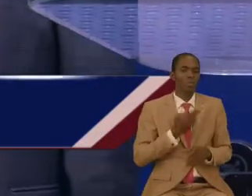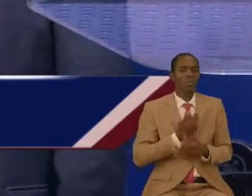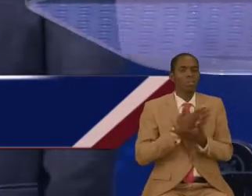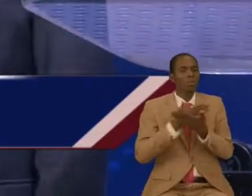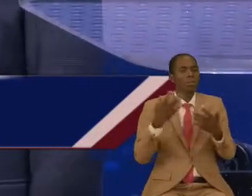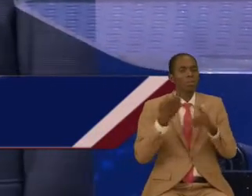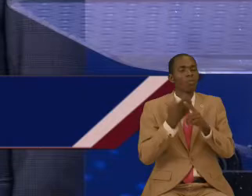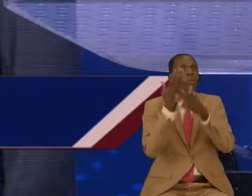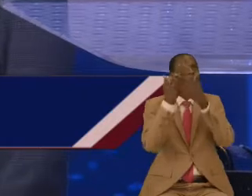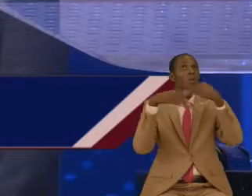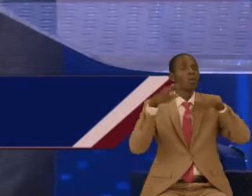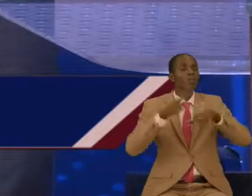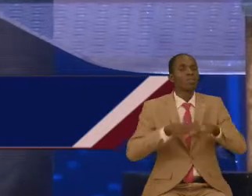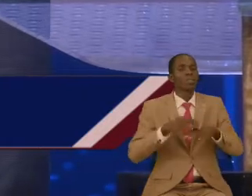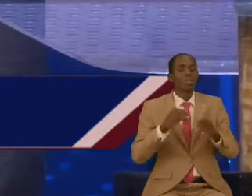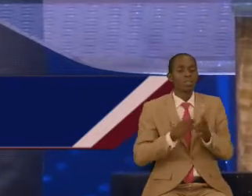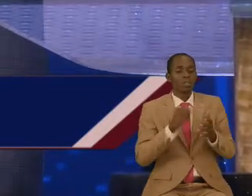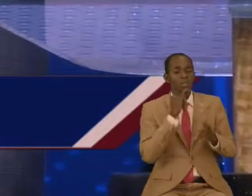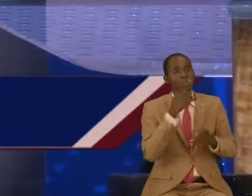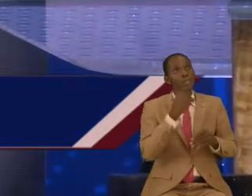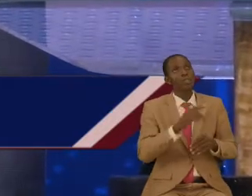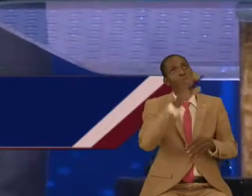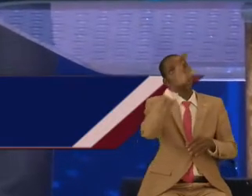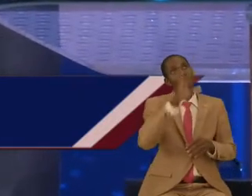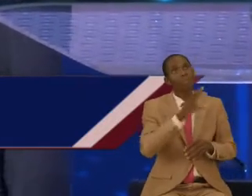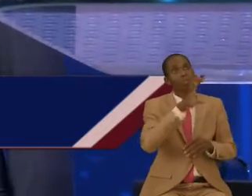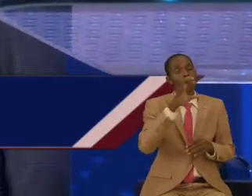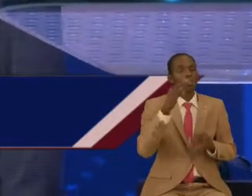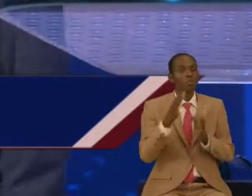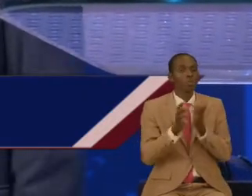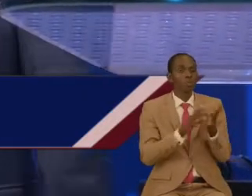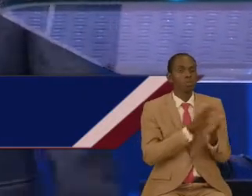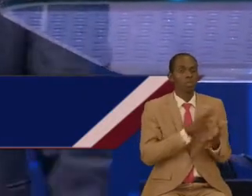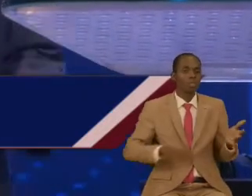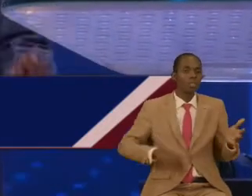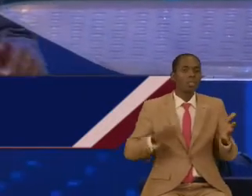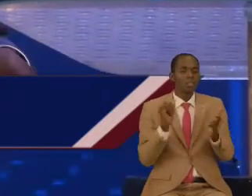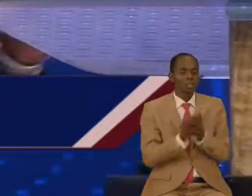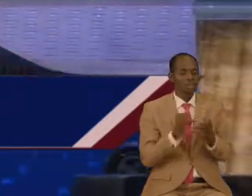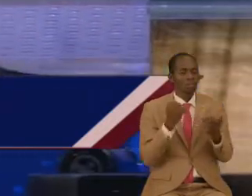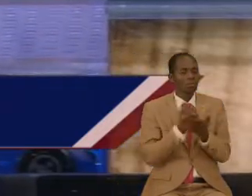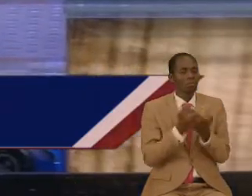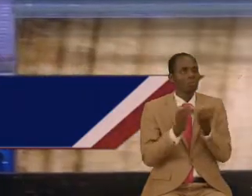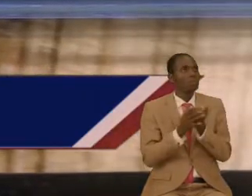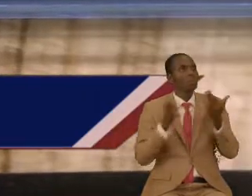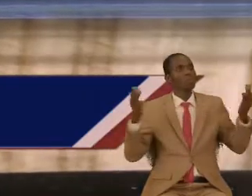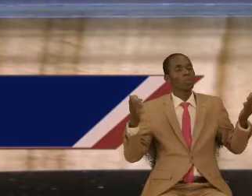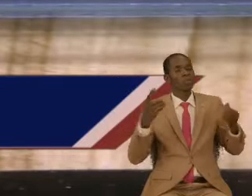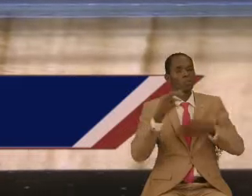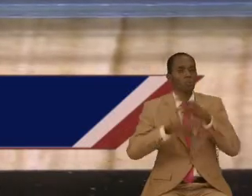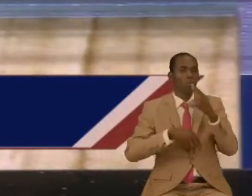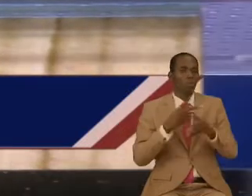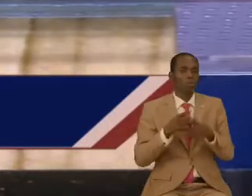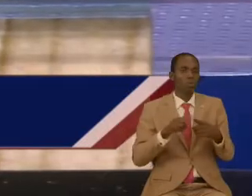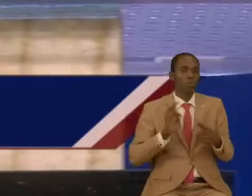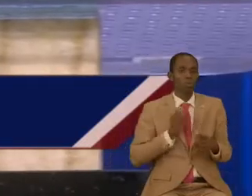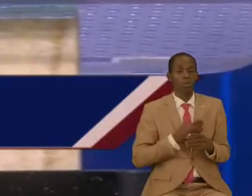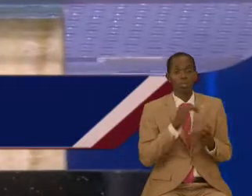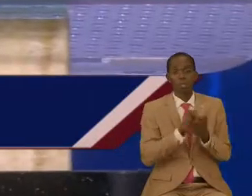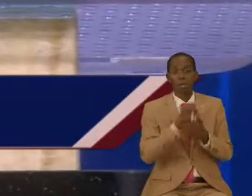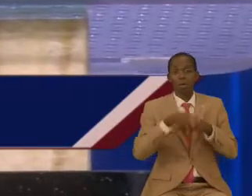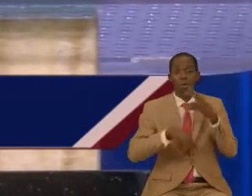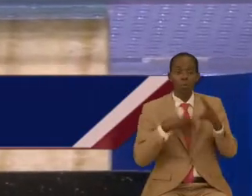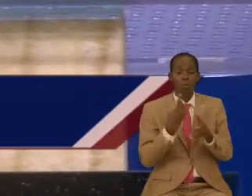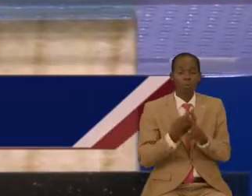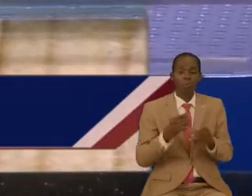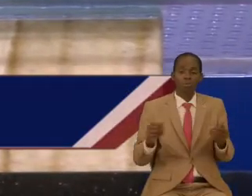the cross of Jesus Christ that crucifies the world unto us. That world passeth away, and